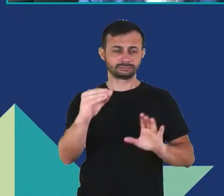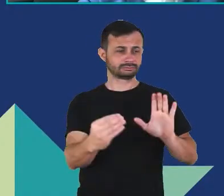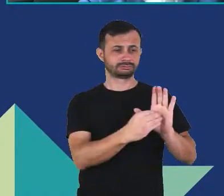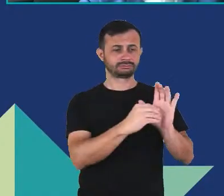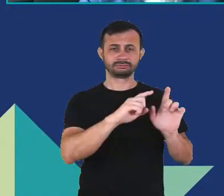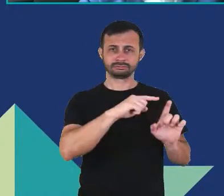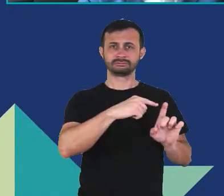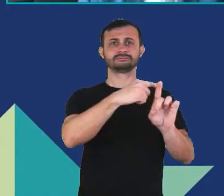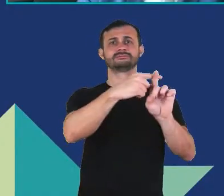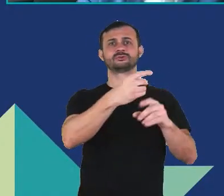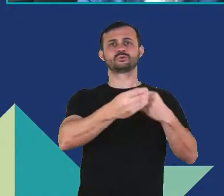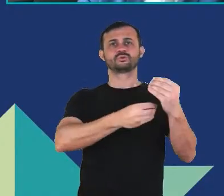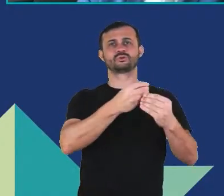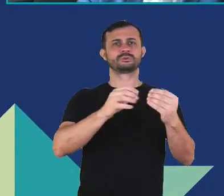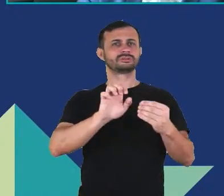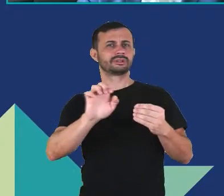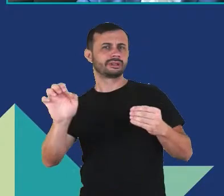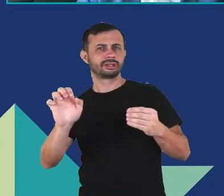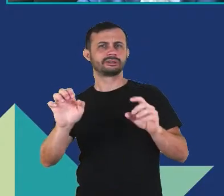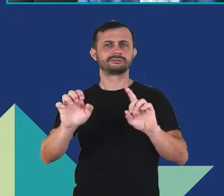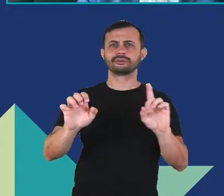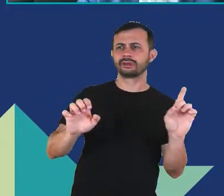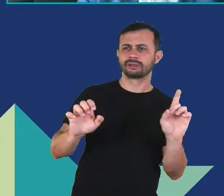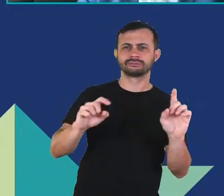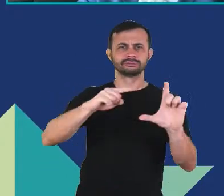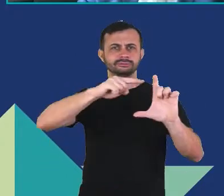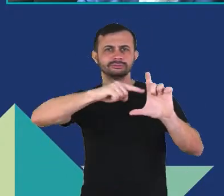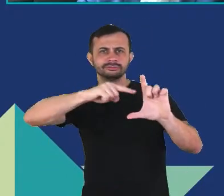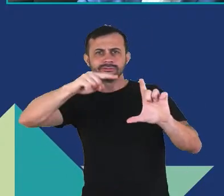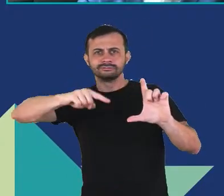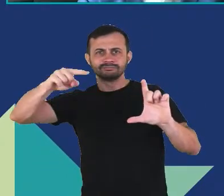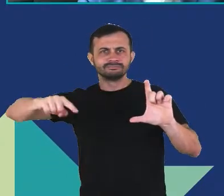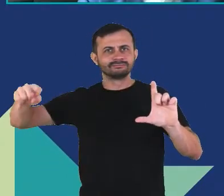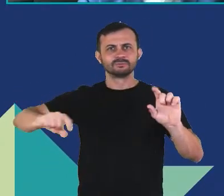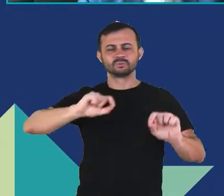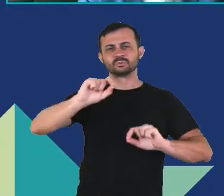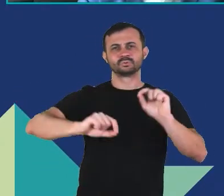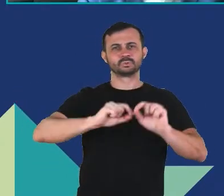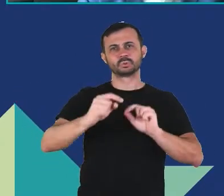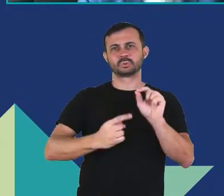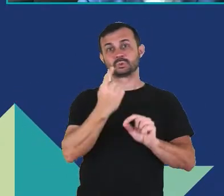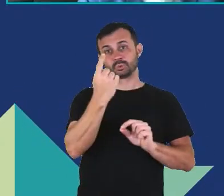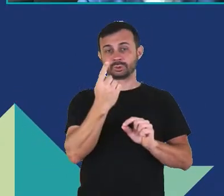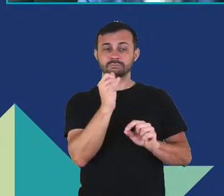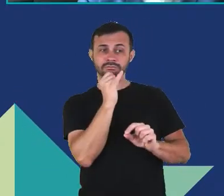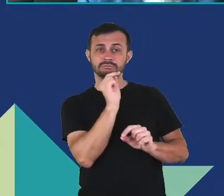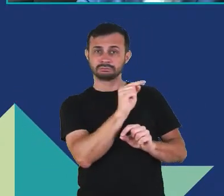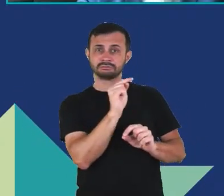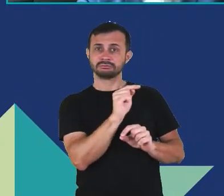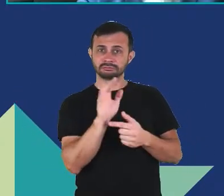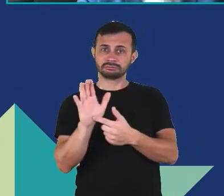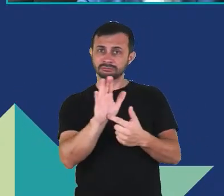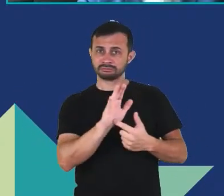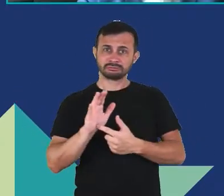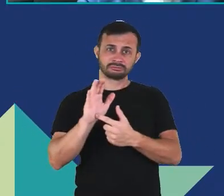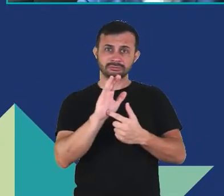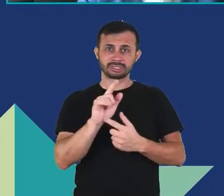the chart from one of the ICMM good practice guides, where it shows that basically